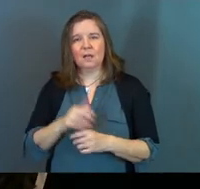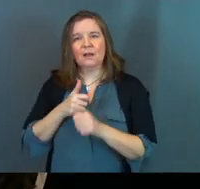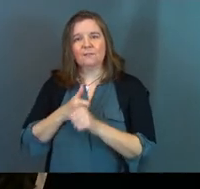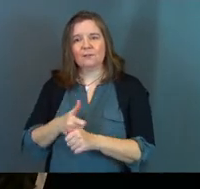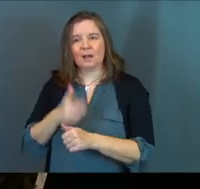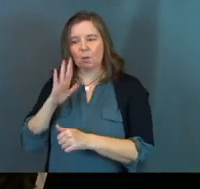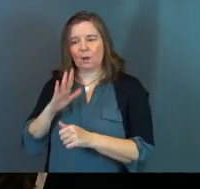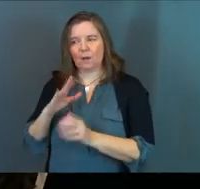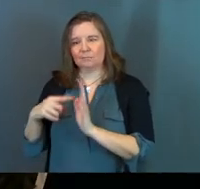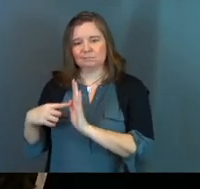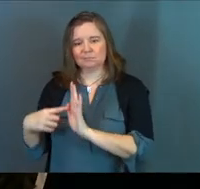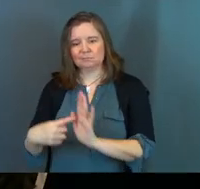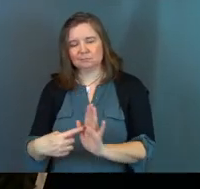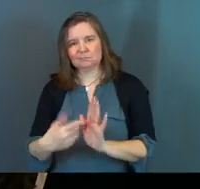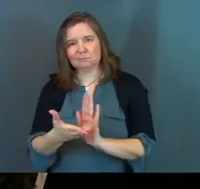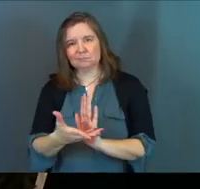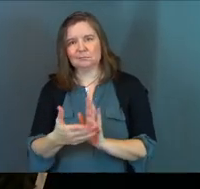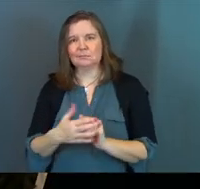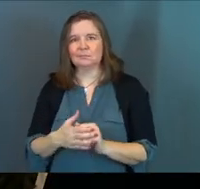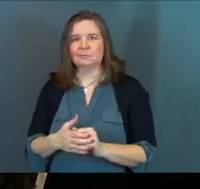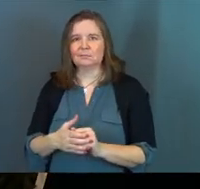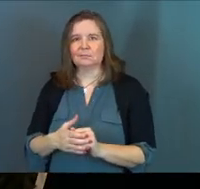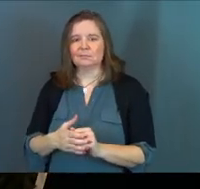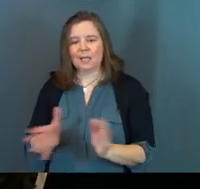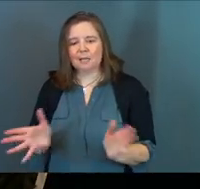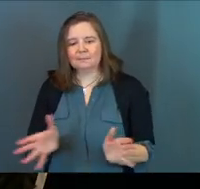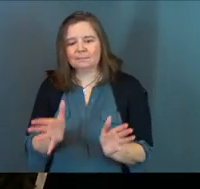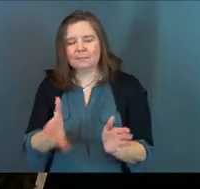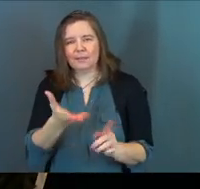Follow God. Be a steward. Steward this immortal soul.